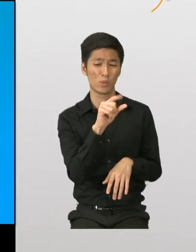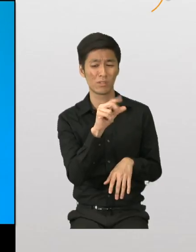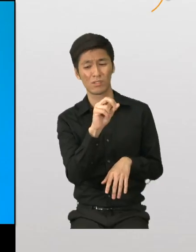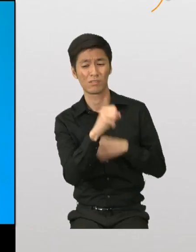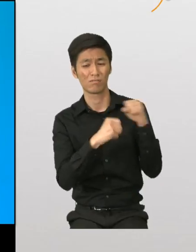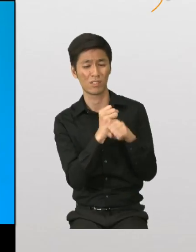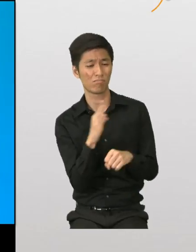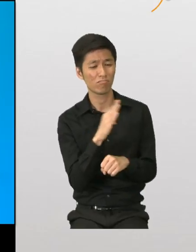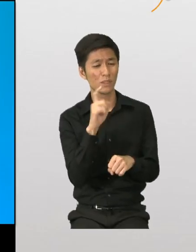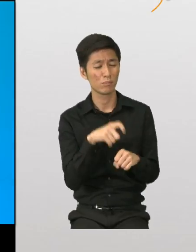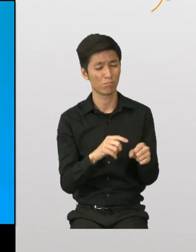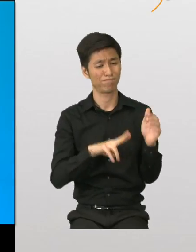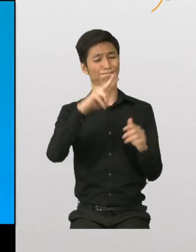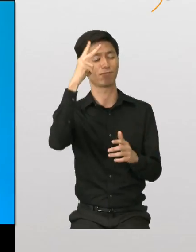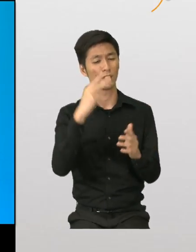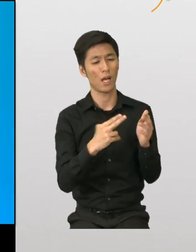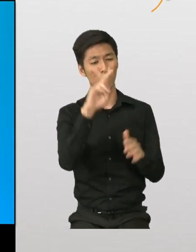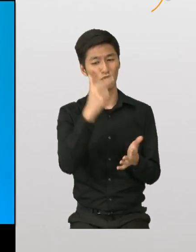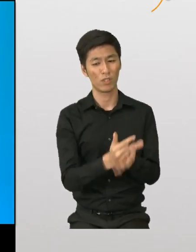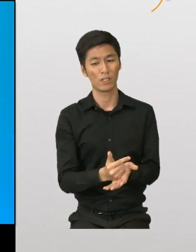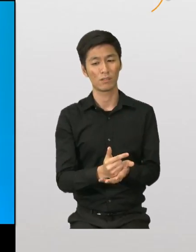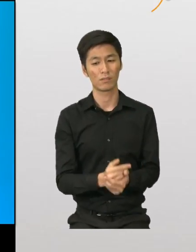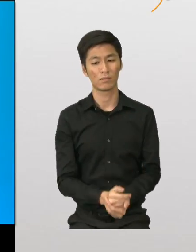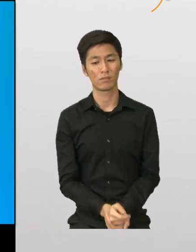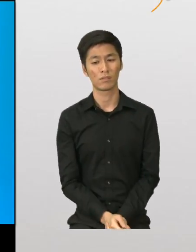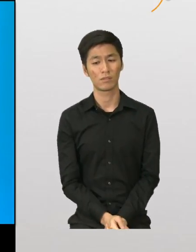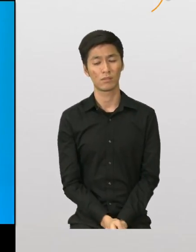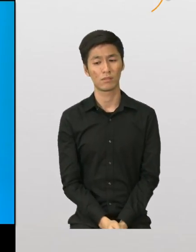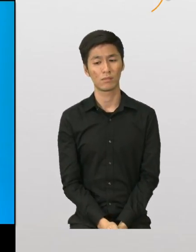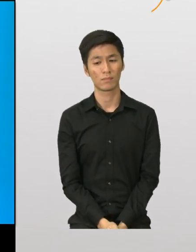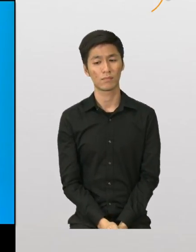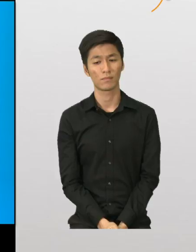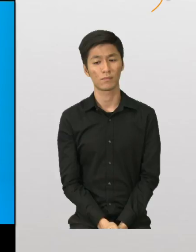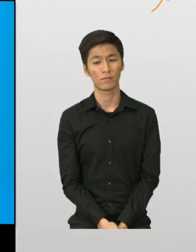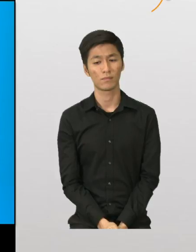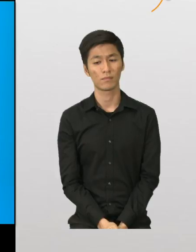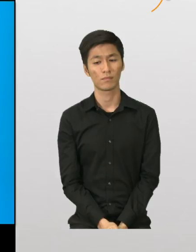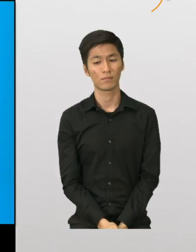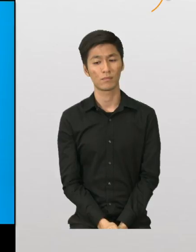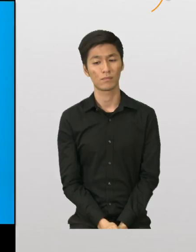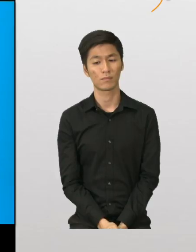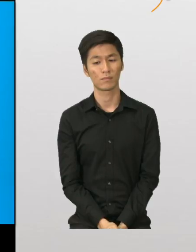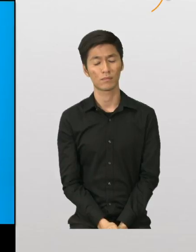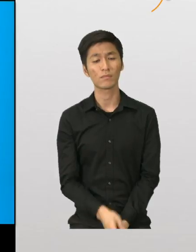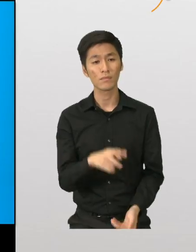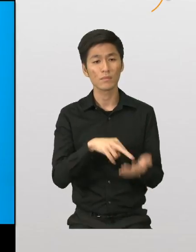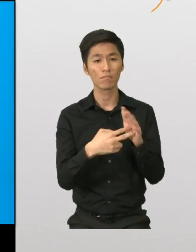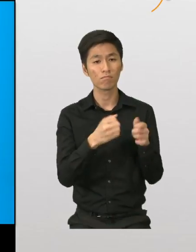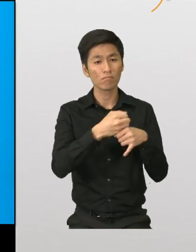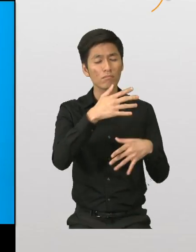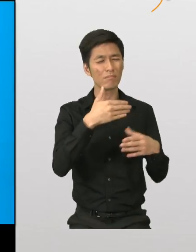years, progressively. And that means starting when the oldest flats reach about 70 years